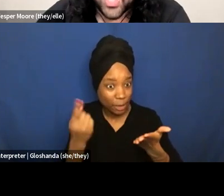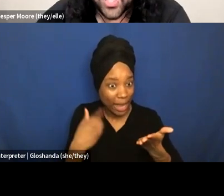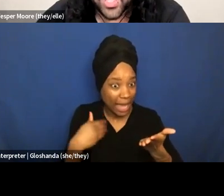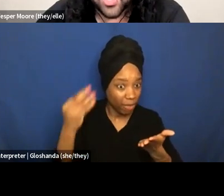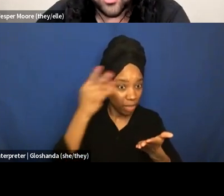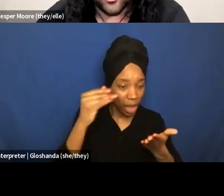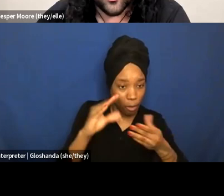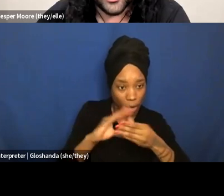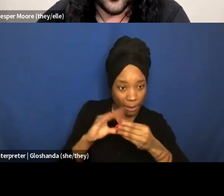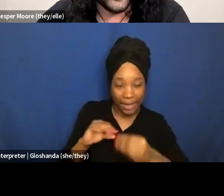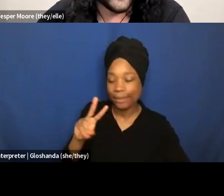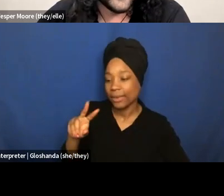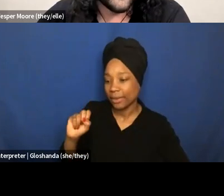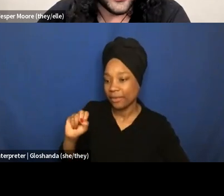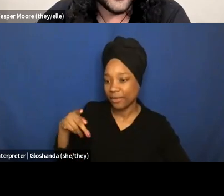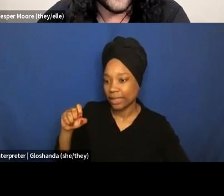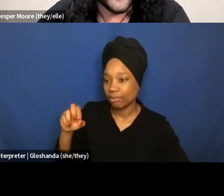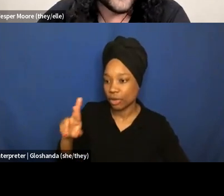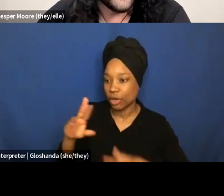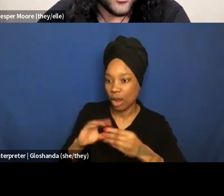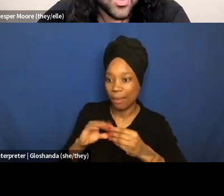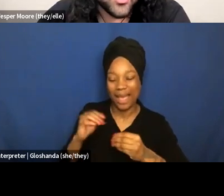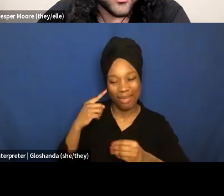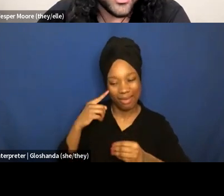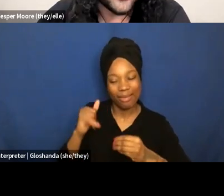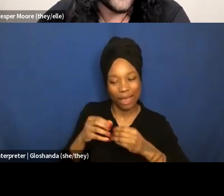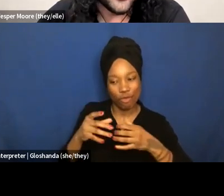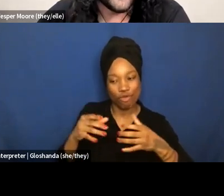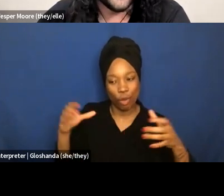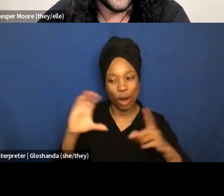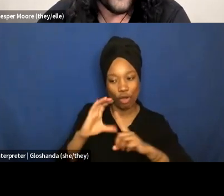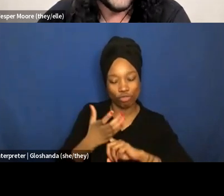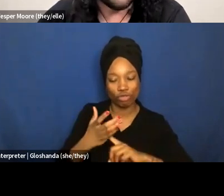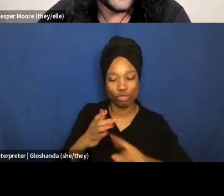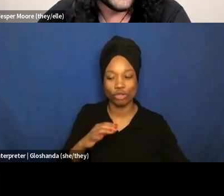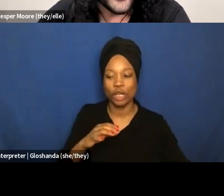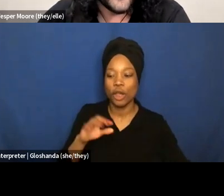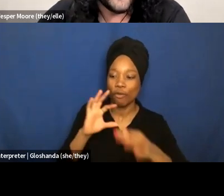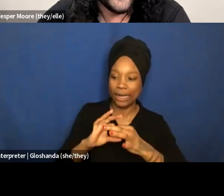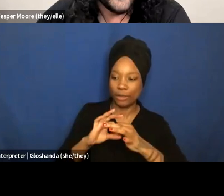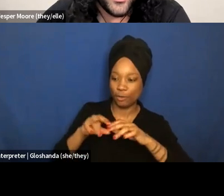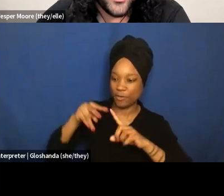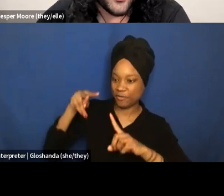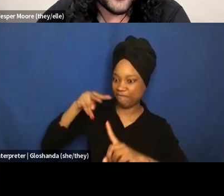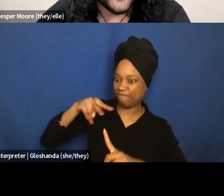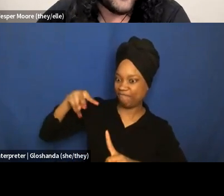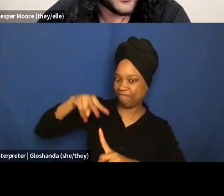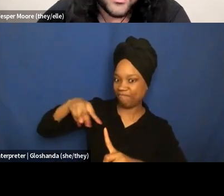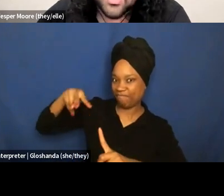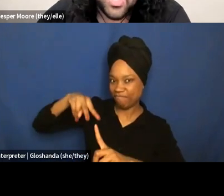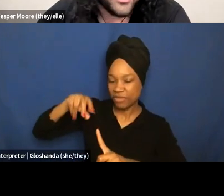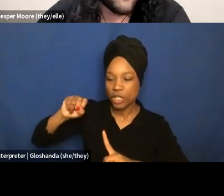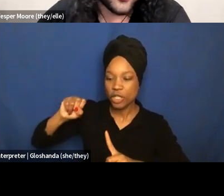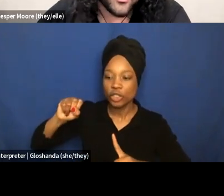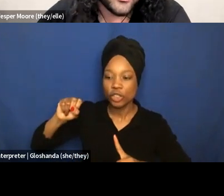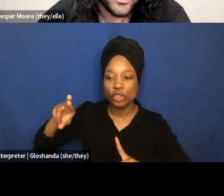want to say that the growing culture of surveillance isn't new. It's always been there. And